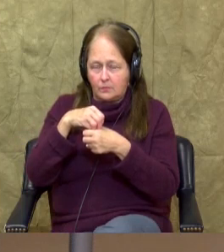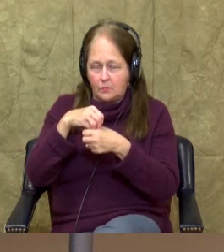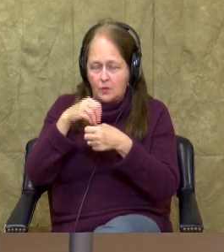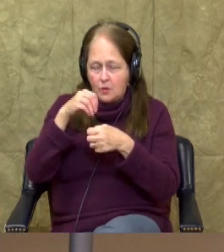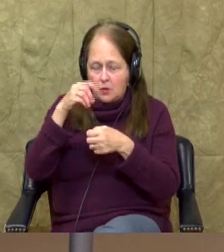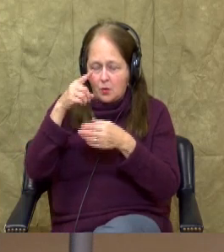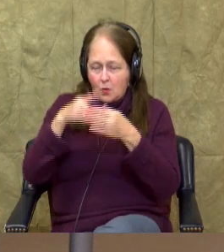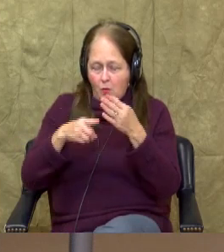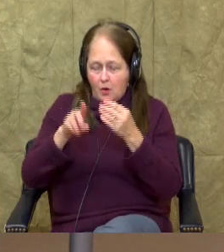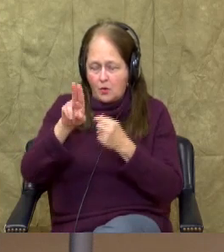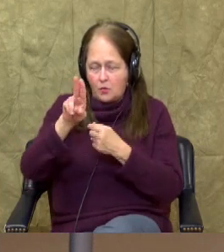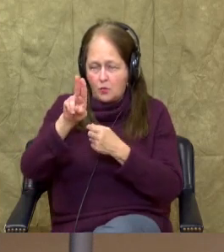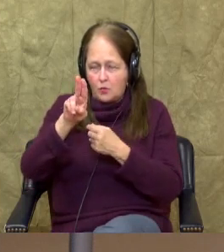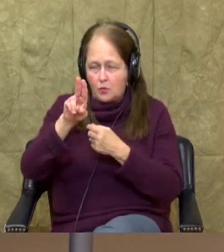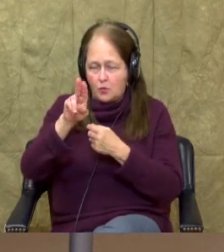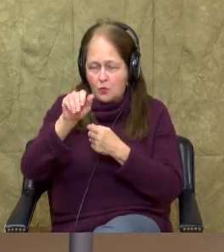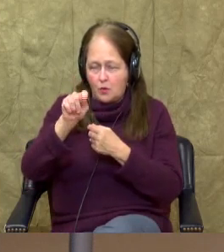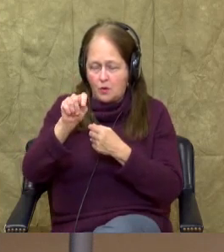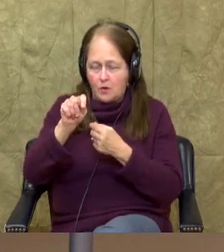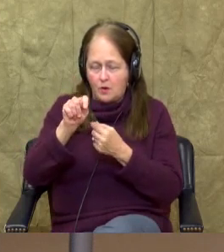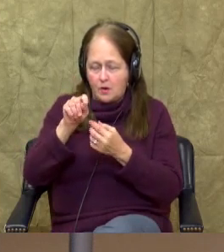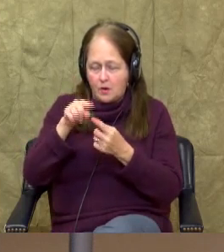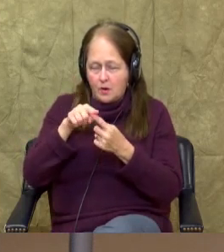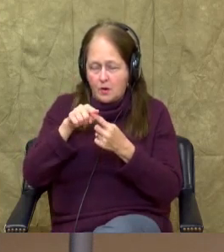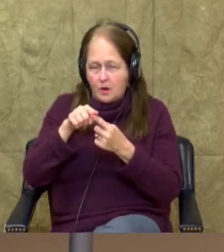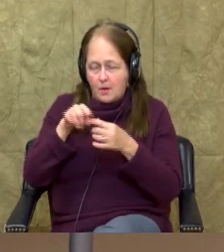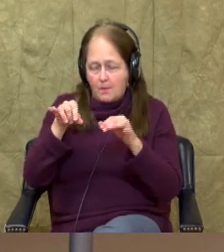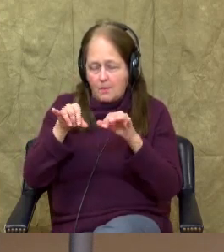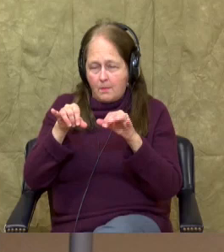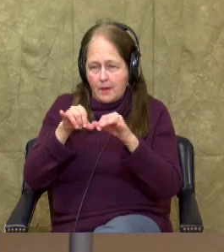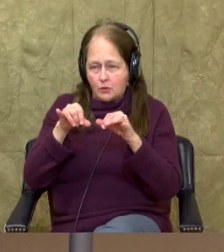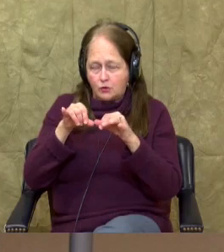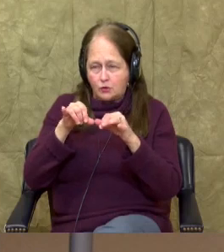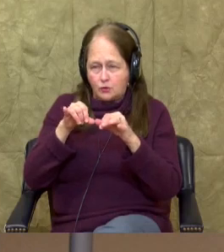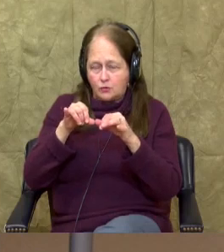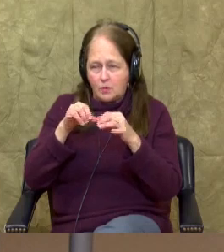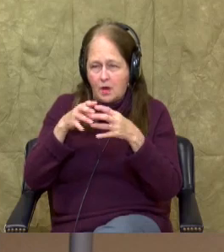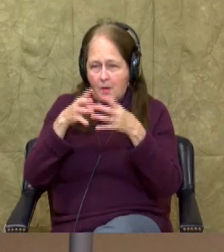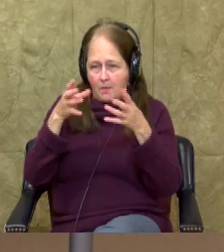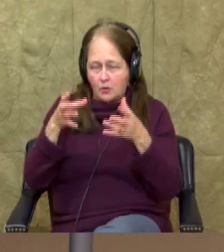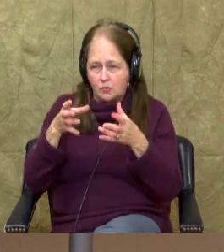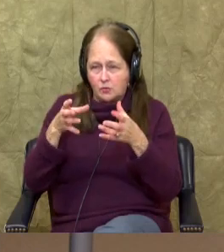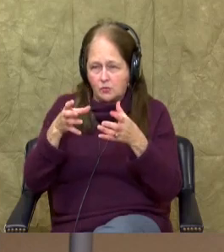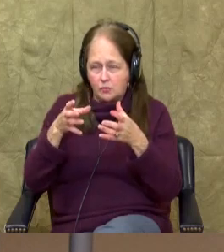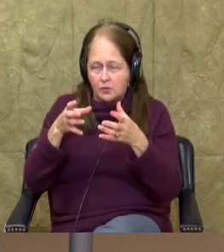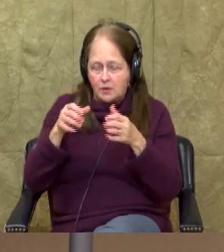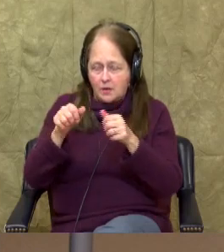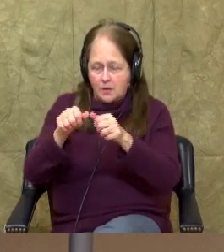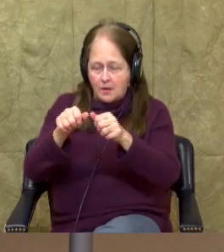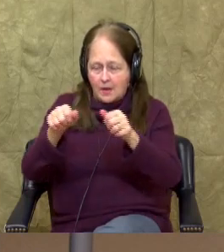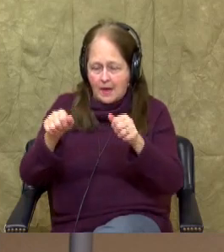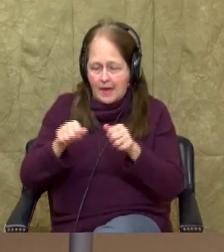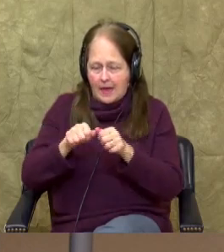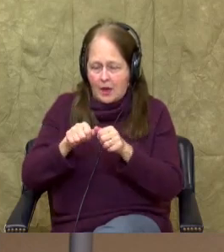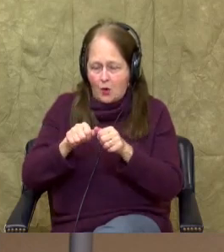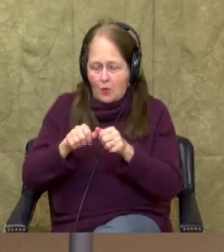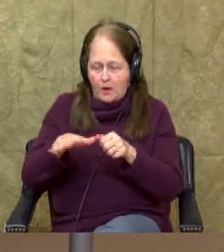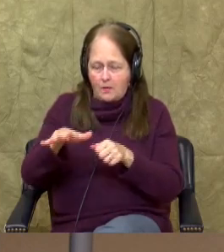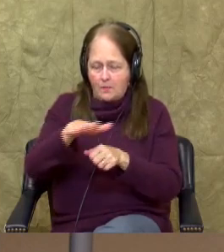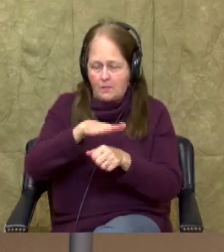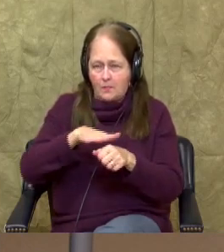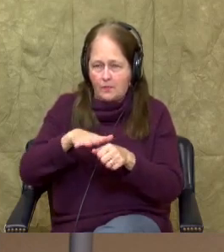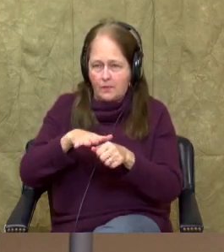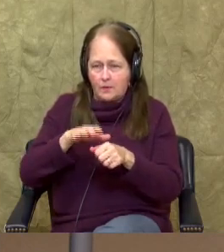In what units do we measure volume? Now, when we discussed area, we know that it's measured in